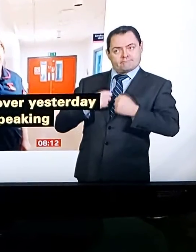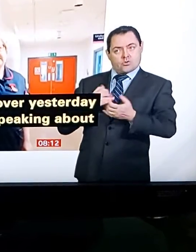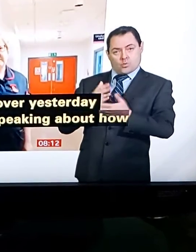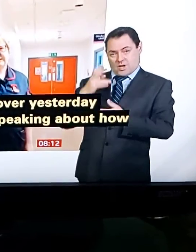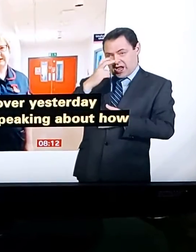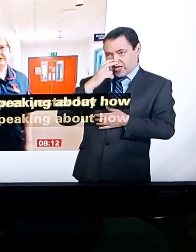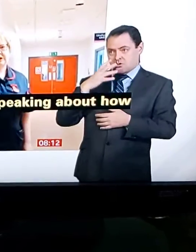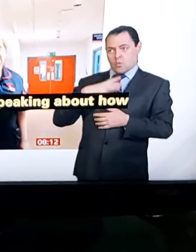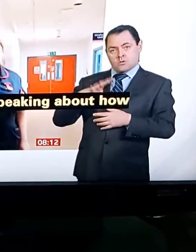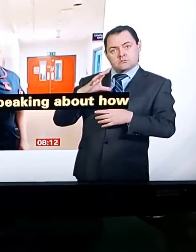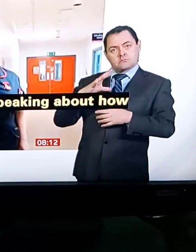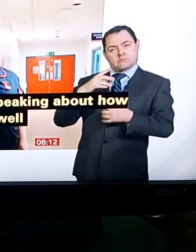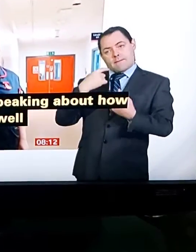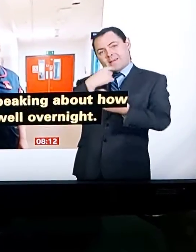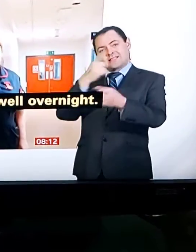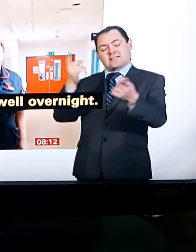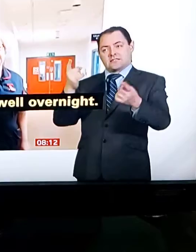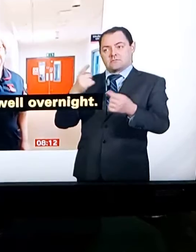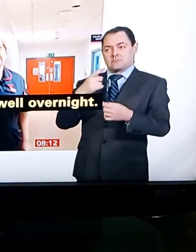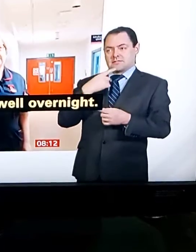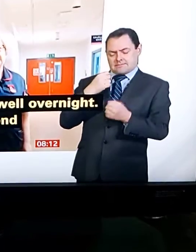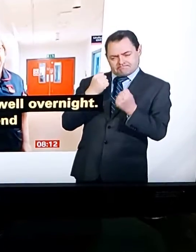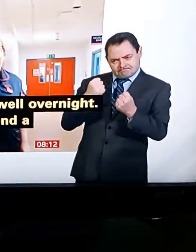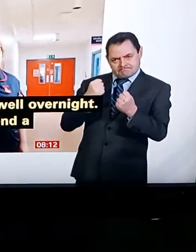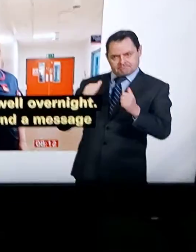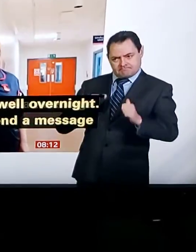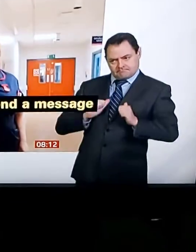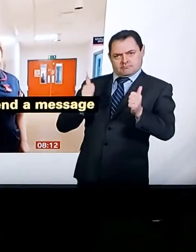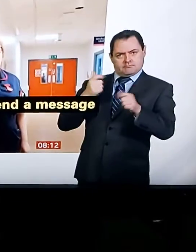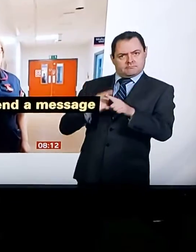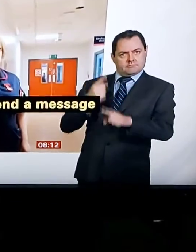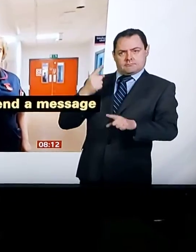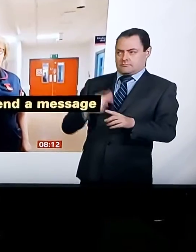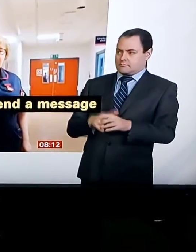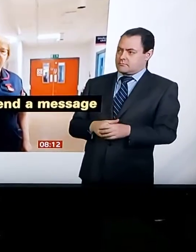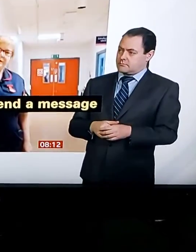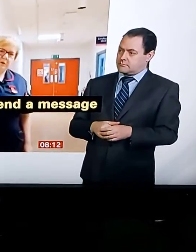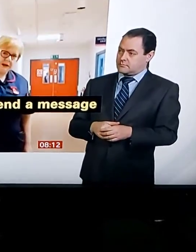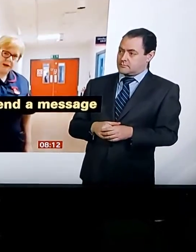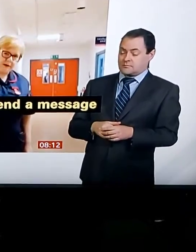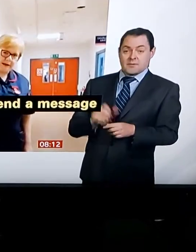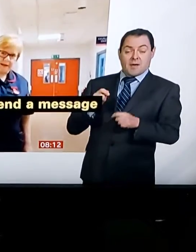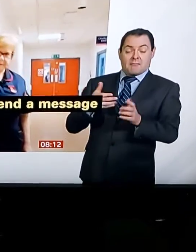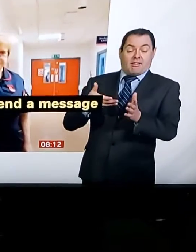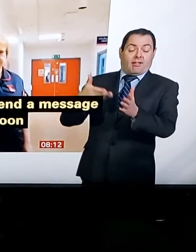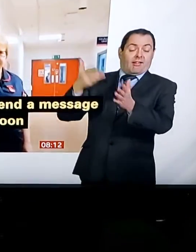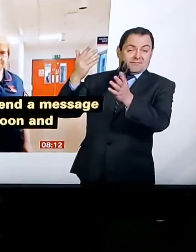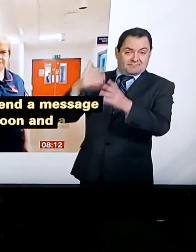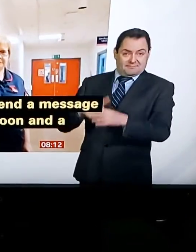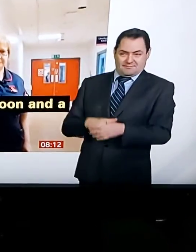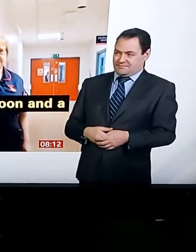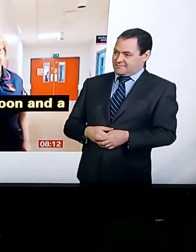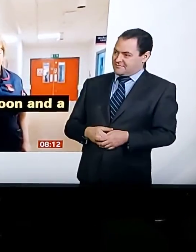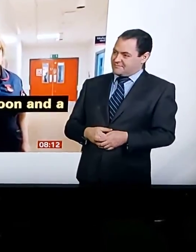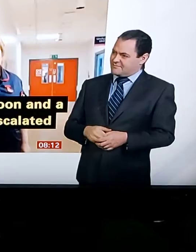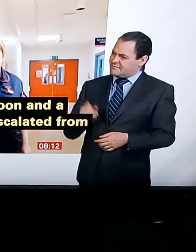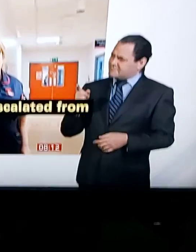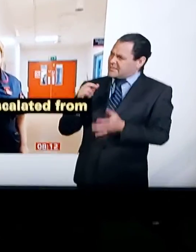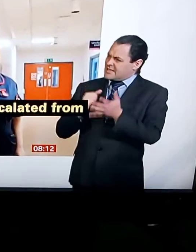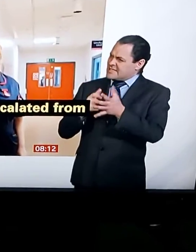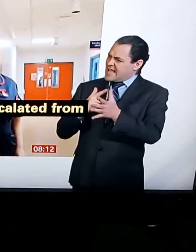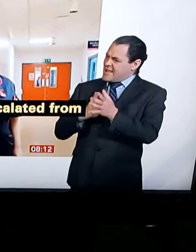to send a message just to say get well soon and a speedy recovery, and it escalated from there really. Sarah, it took quite a